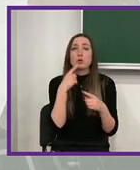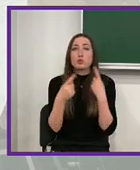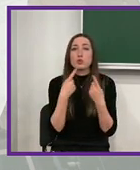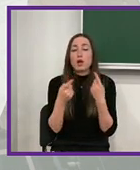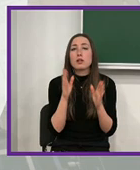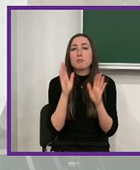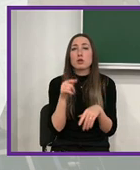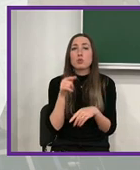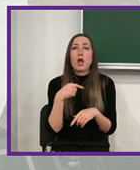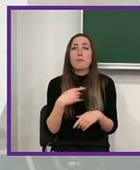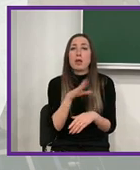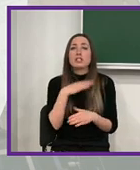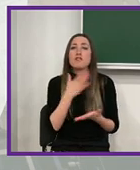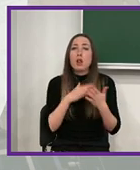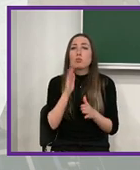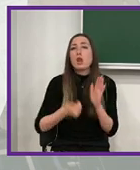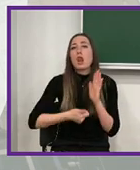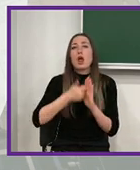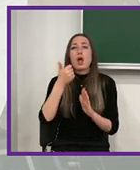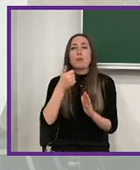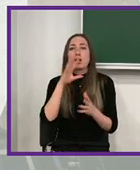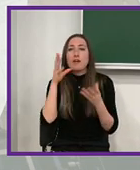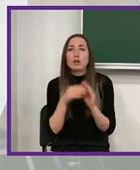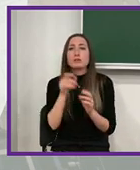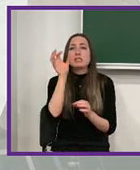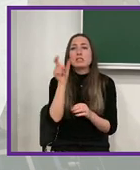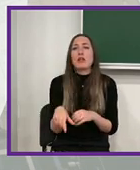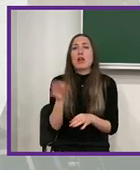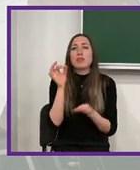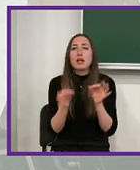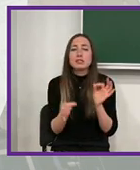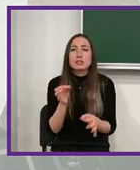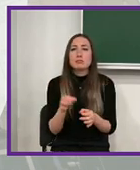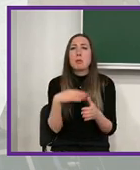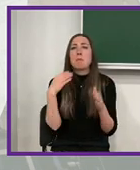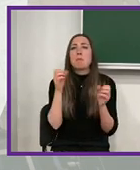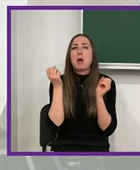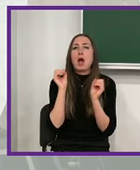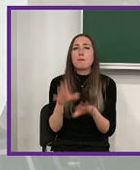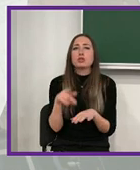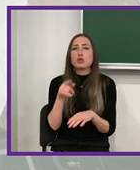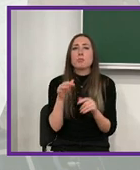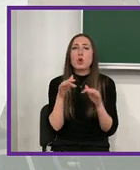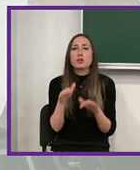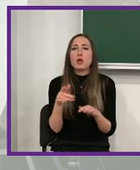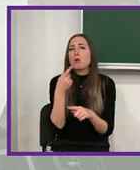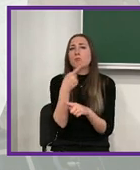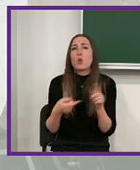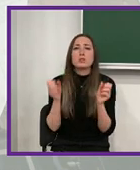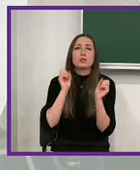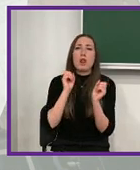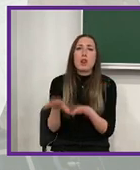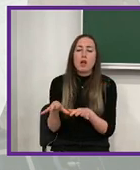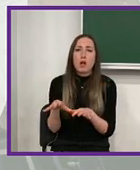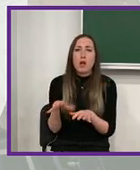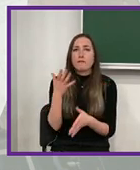sure that I respect your human rights, and then you just basically halfway through, because you find the findings not so great or